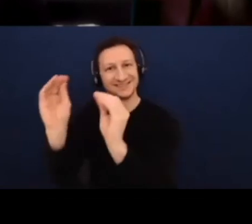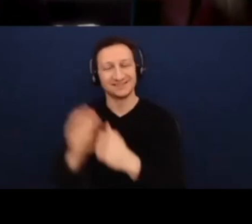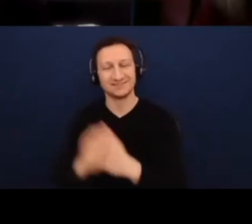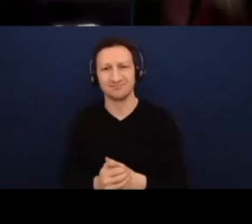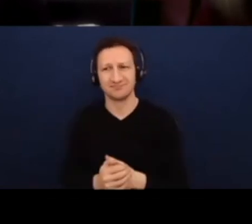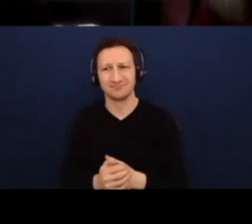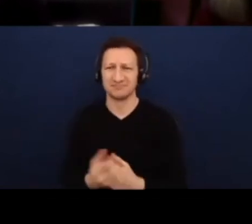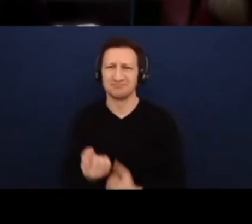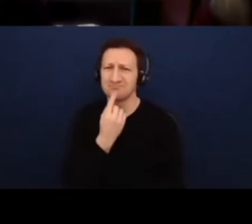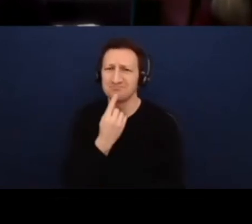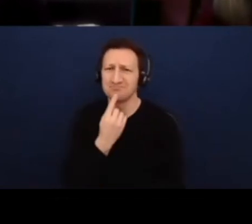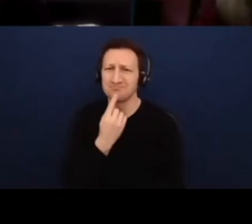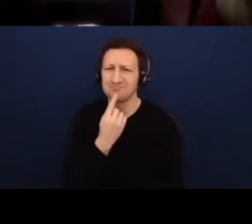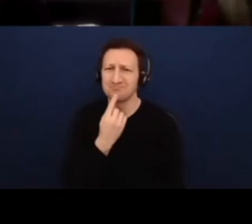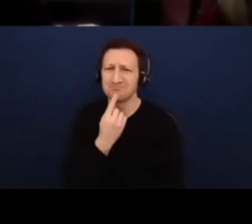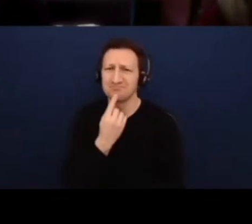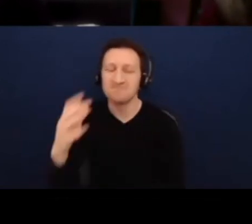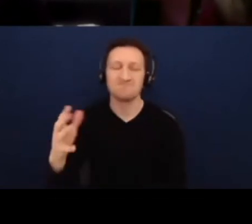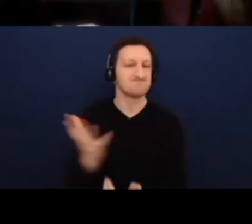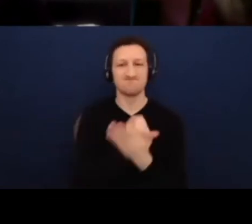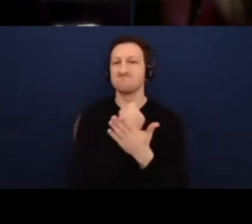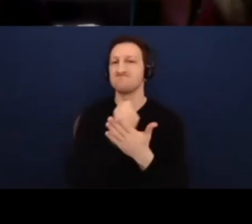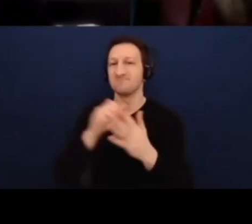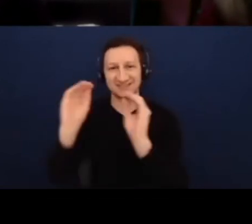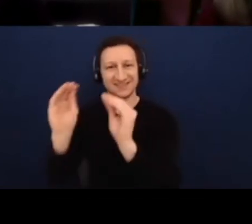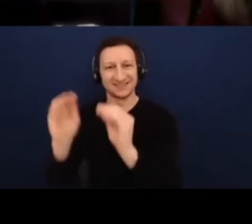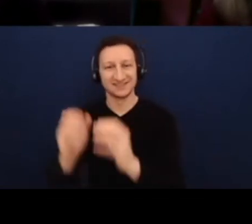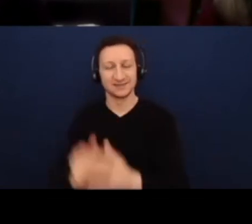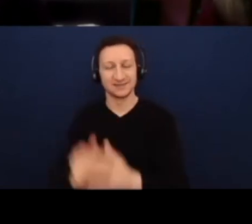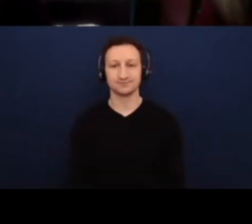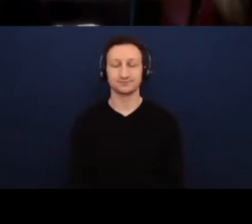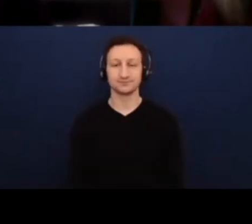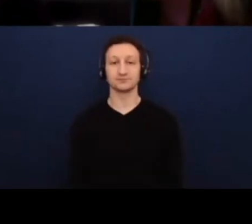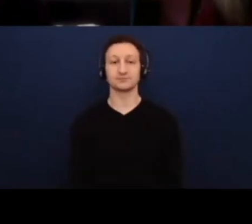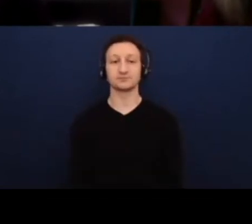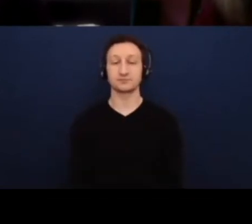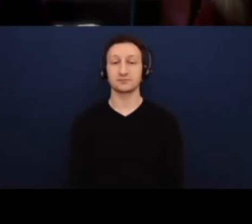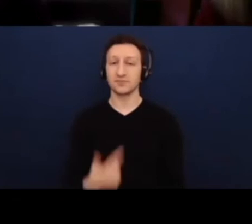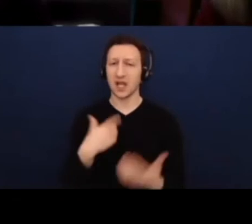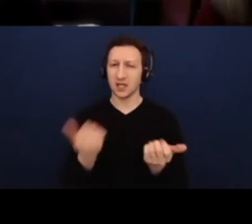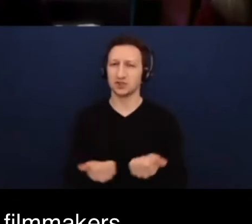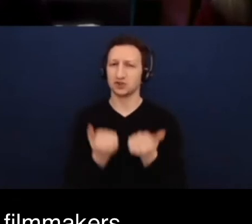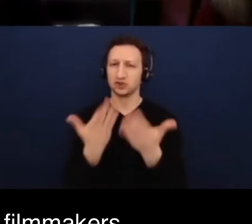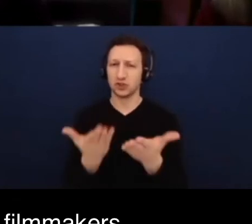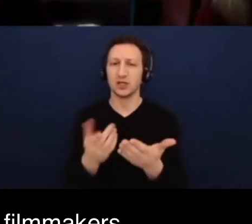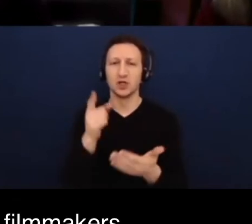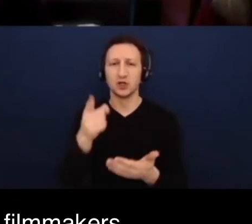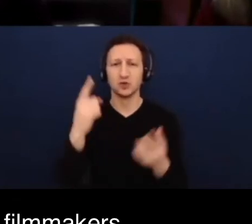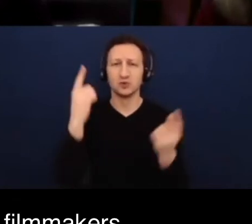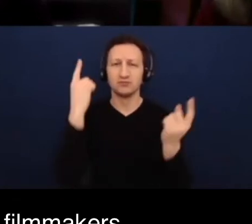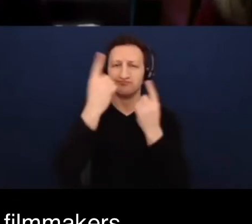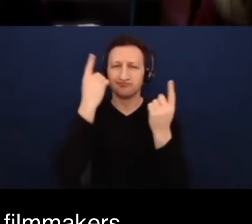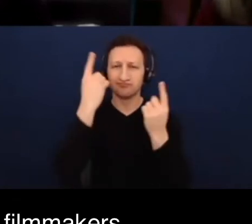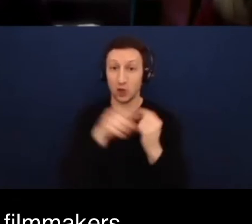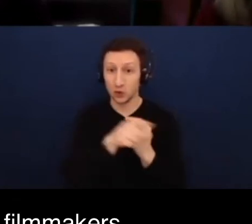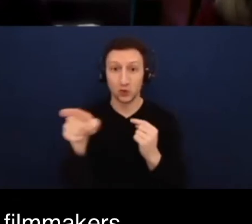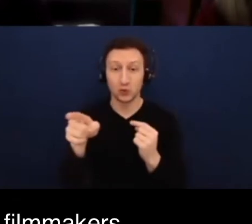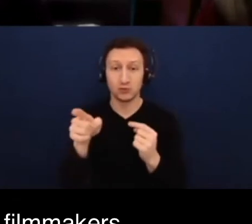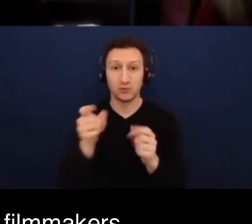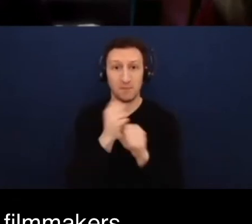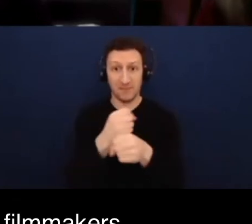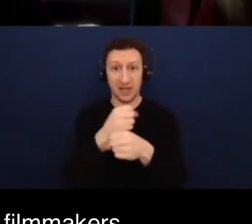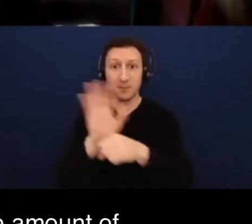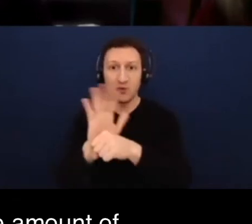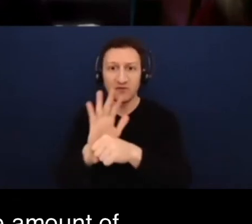me. So I kind of worked this out to think about 3 things that directors, filmmakers should